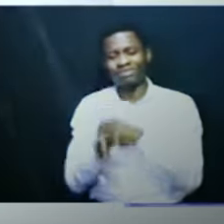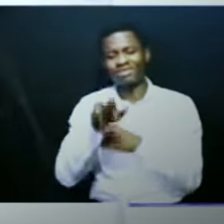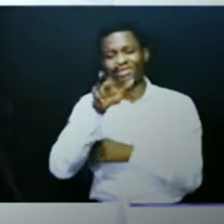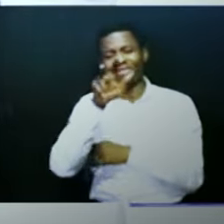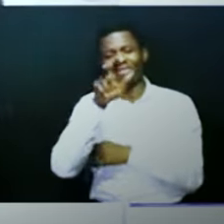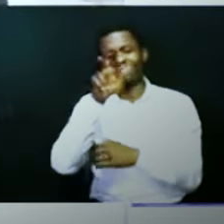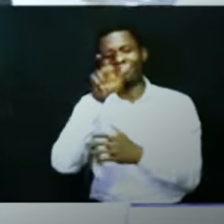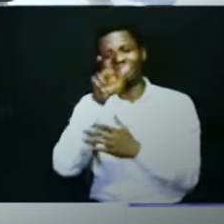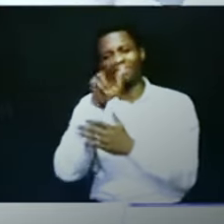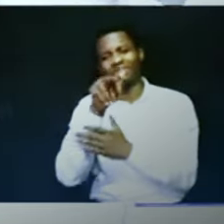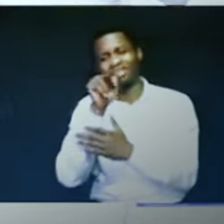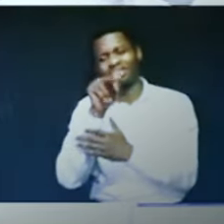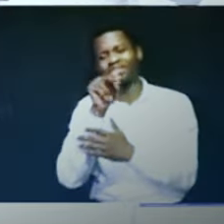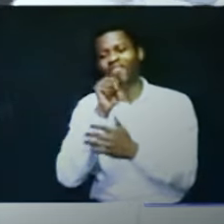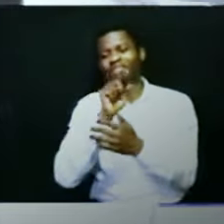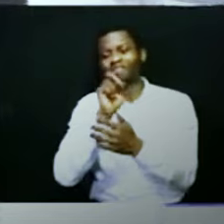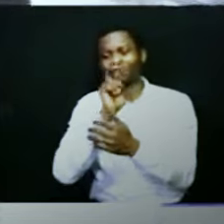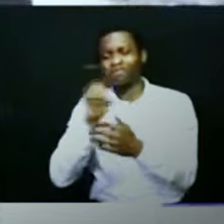Matthew 13:31.